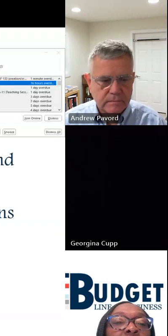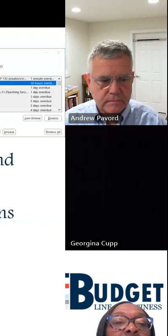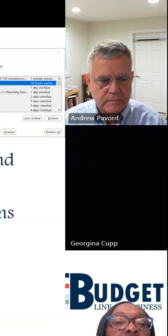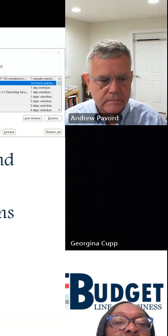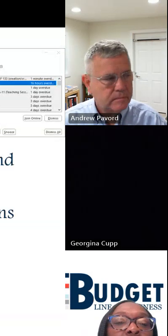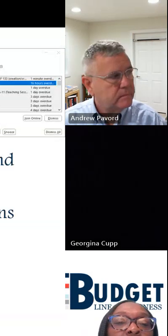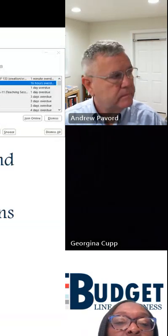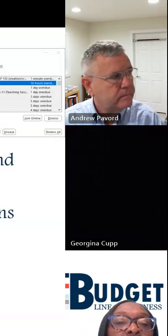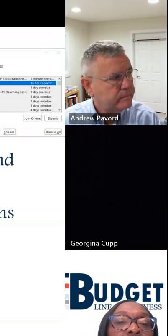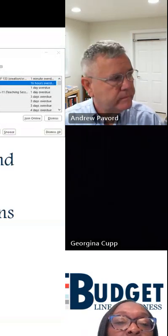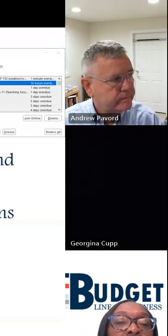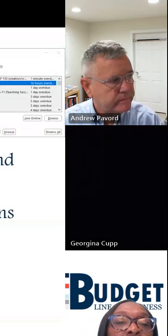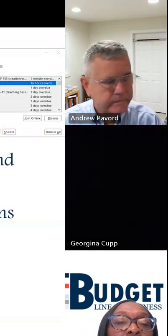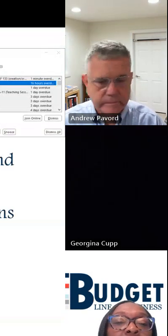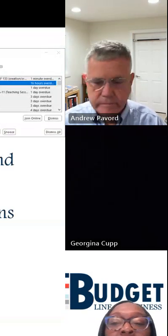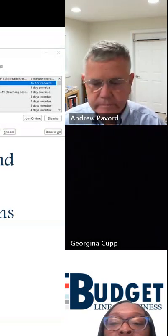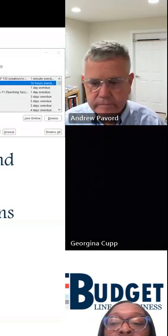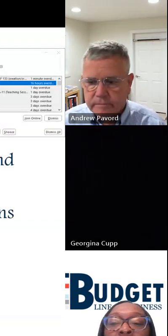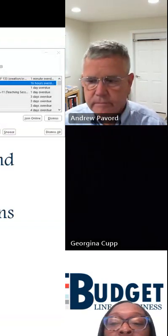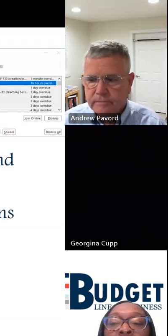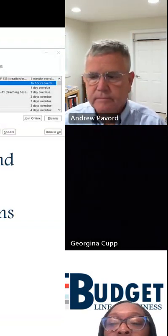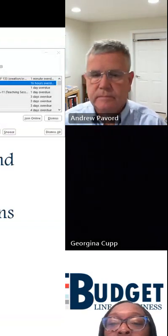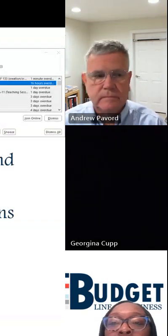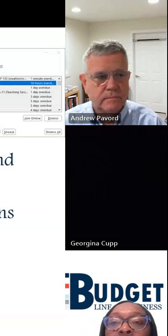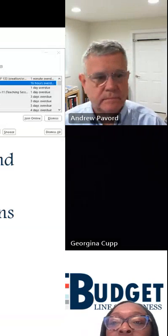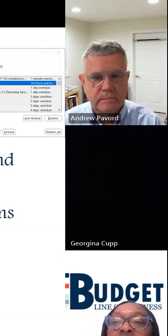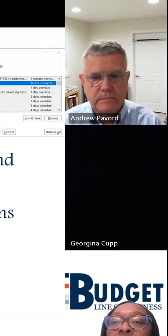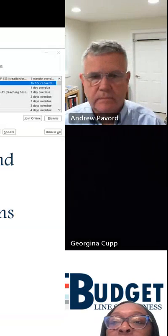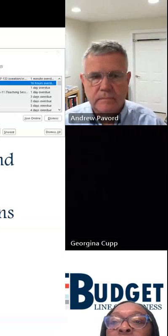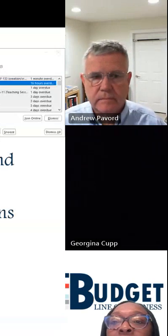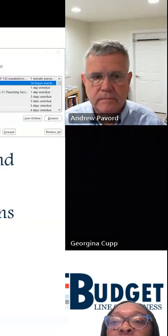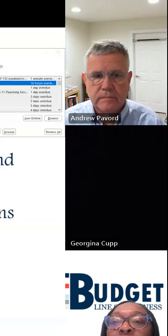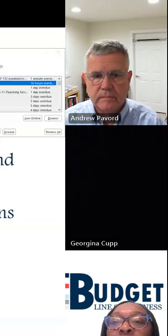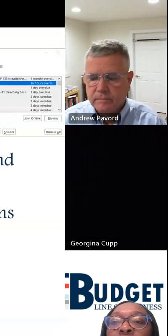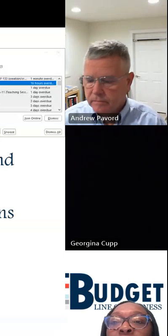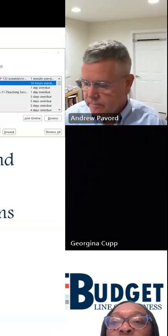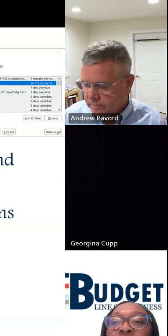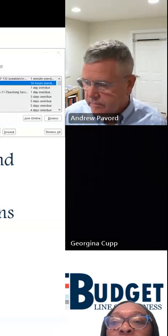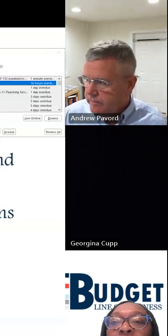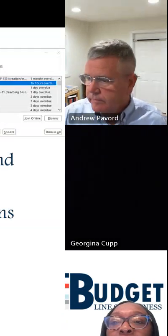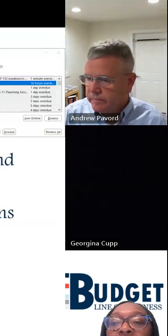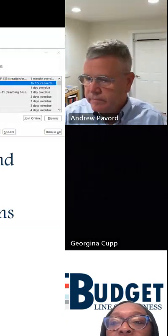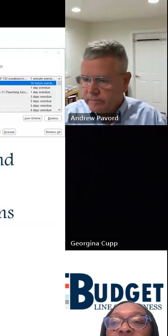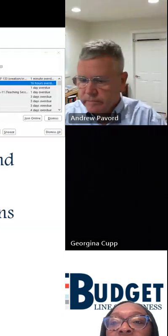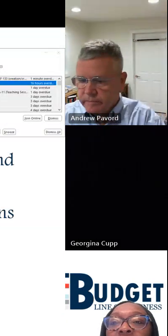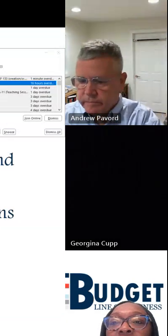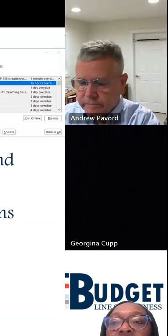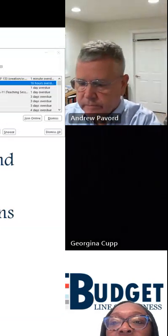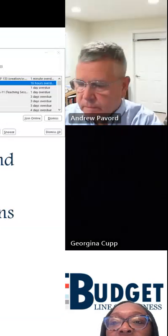with us today, Rhonda Cunningham and Sarah Nutted. Please enjoy the forum.